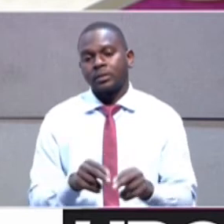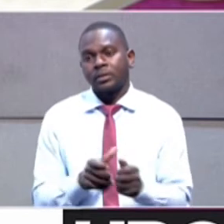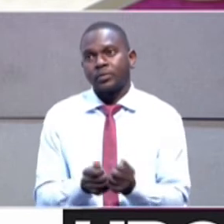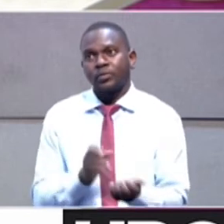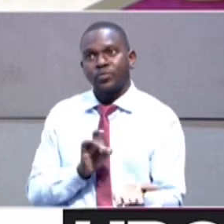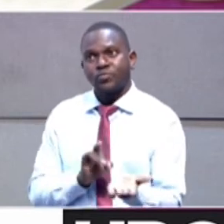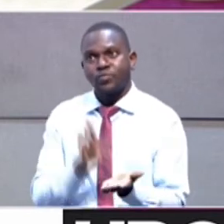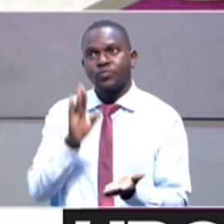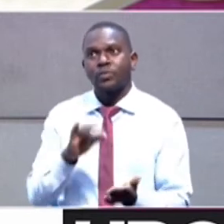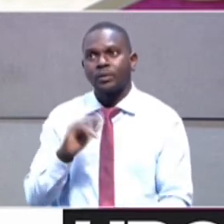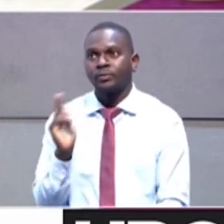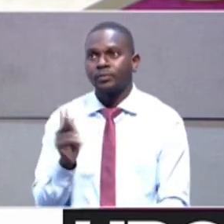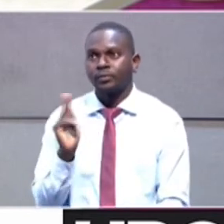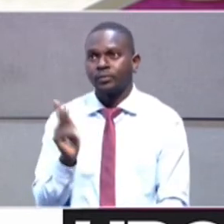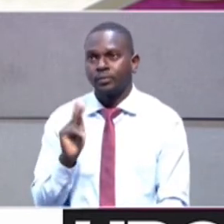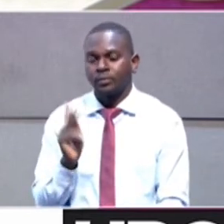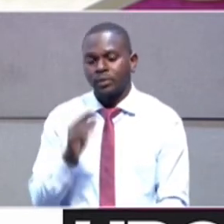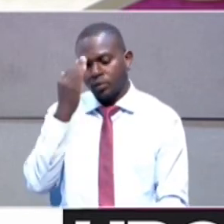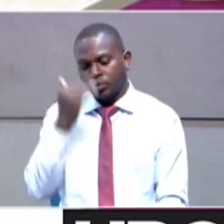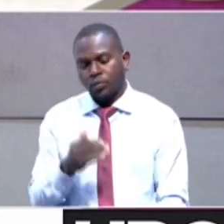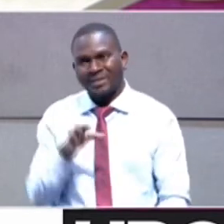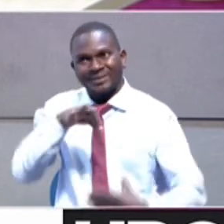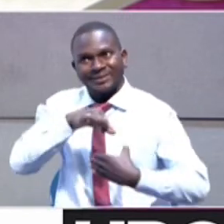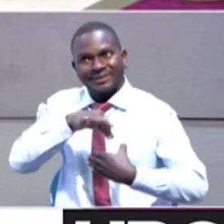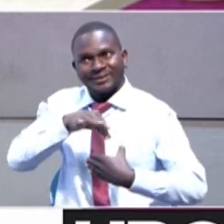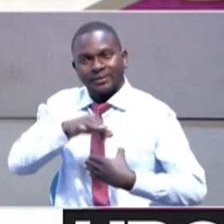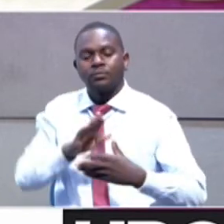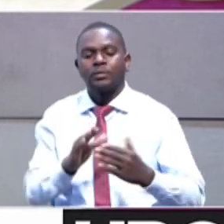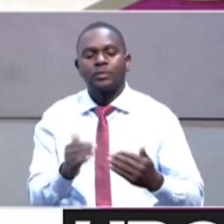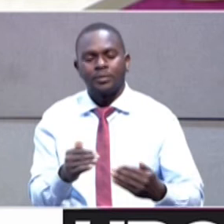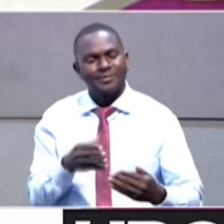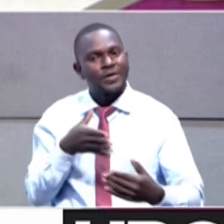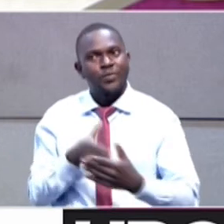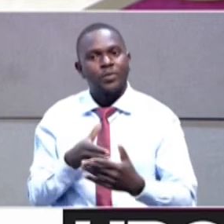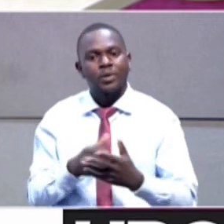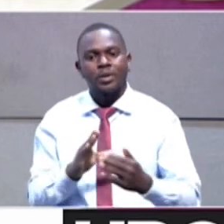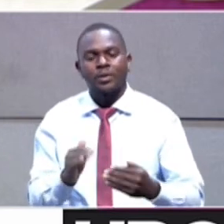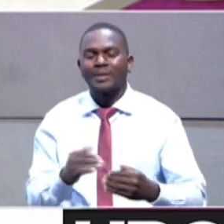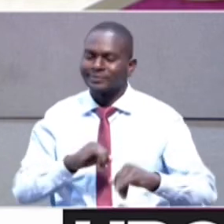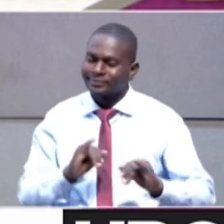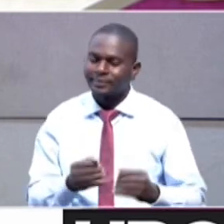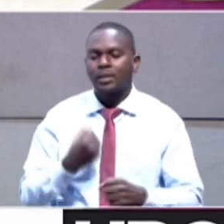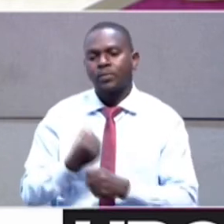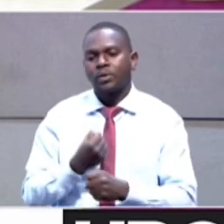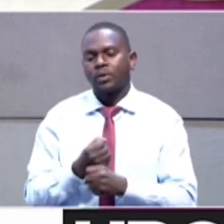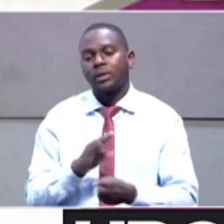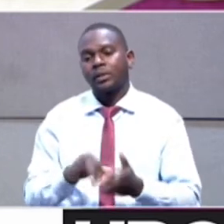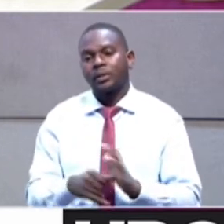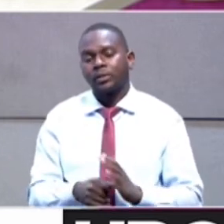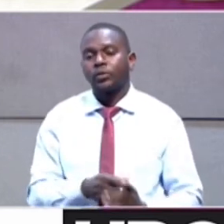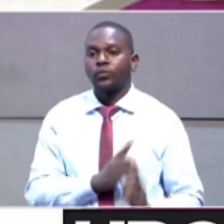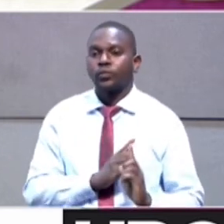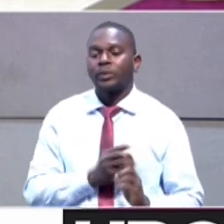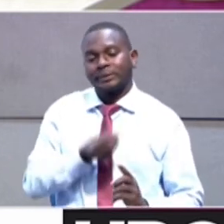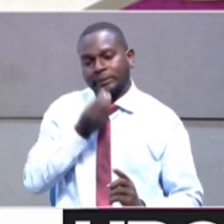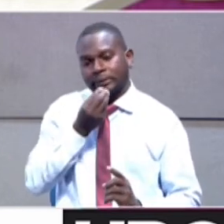rejected in Kenya because of aflatoxin was a major impediment to our efforts. So issues of food safety need